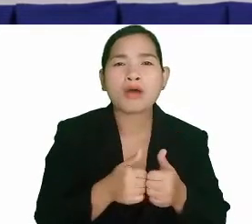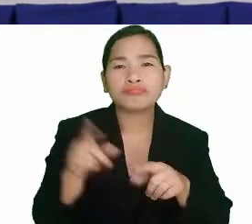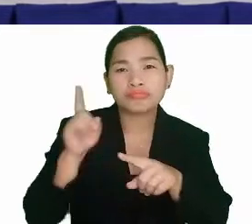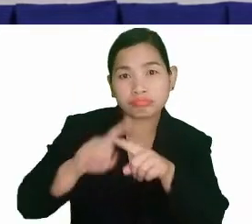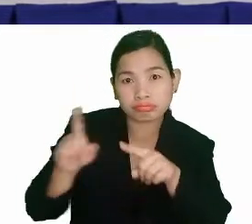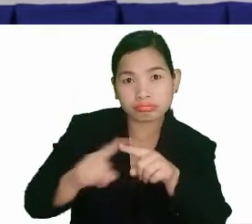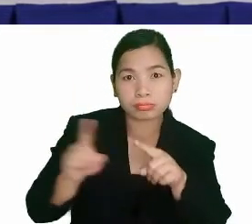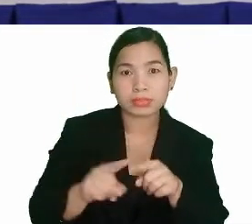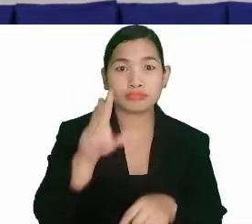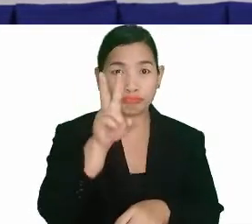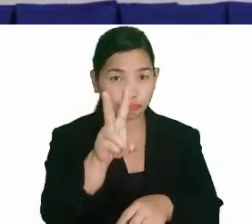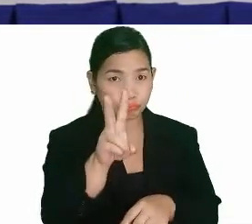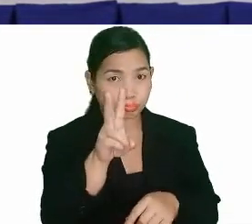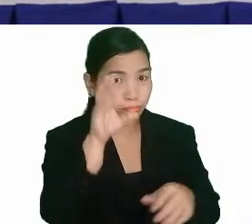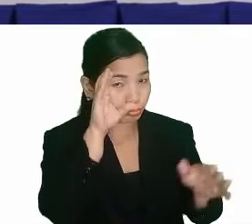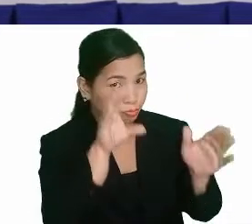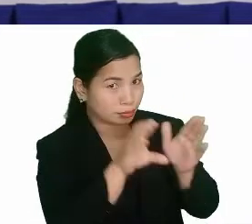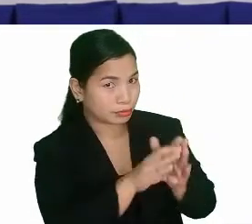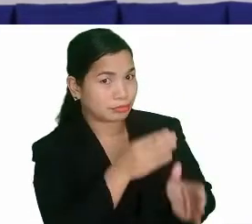picture?